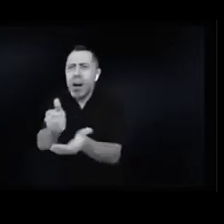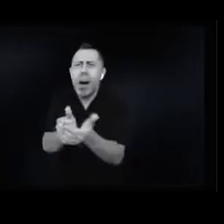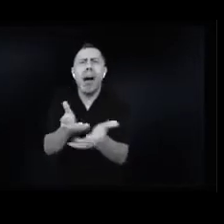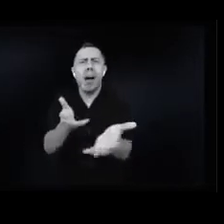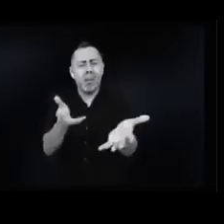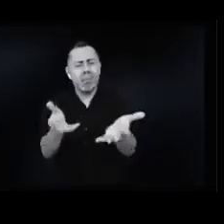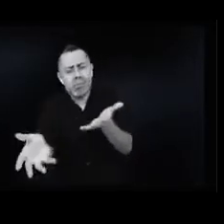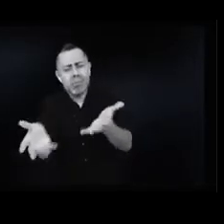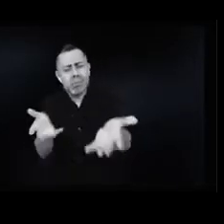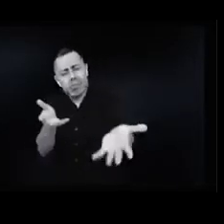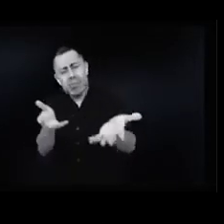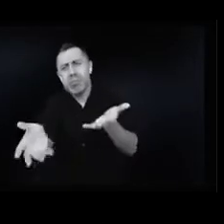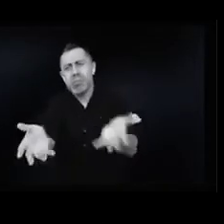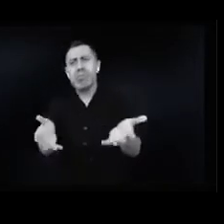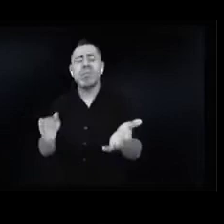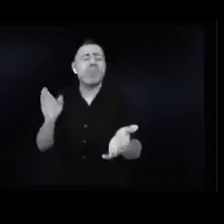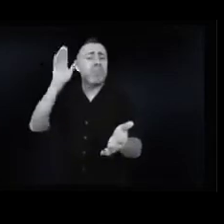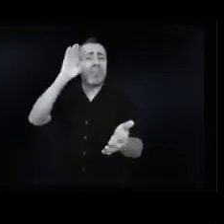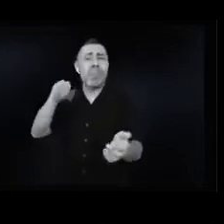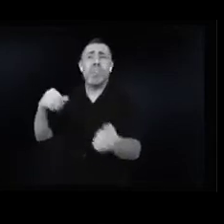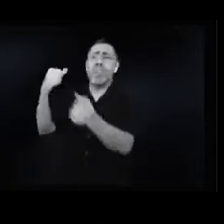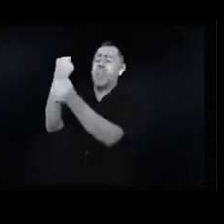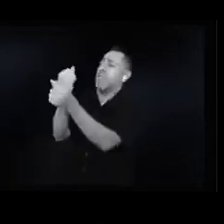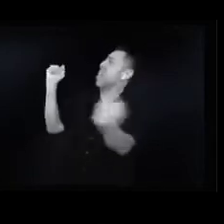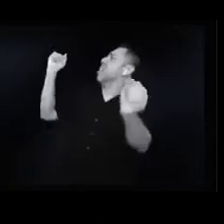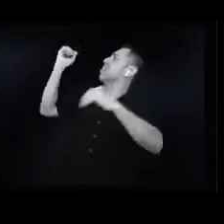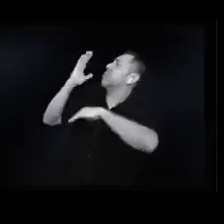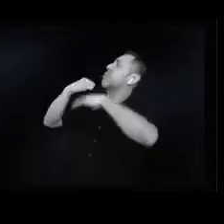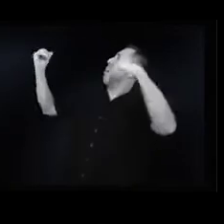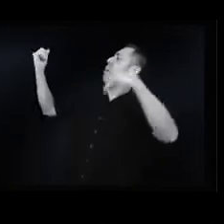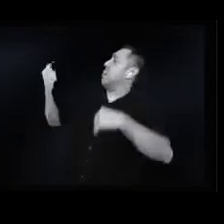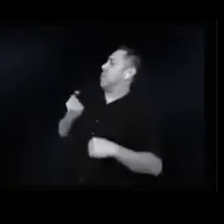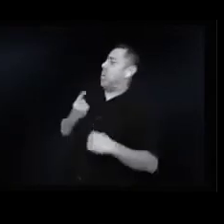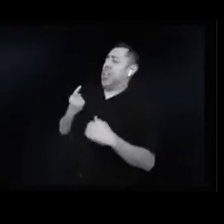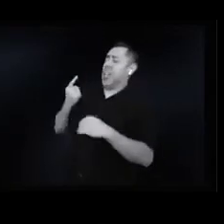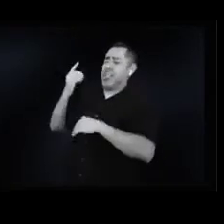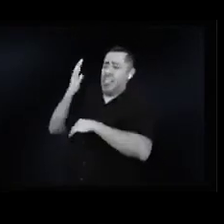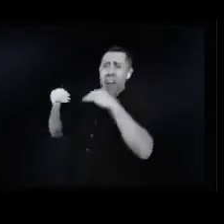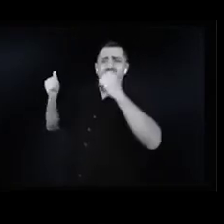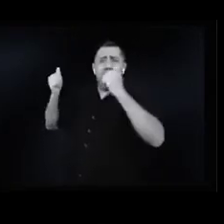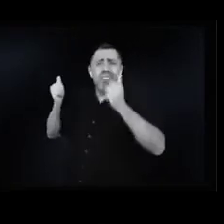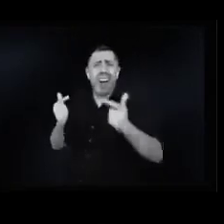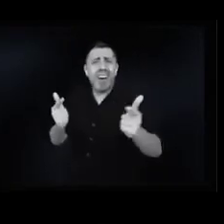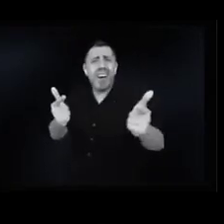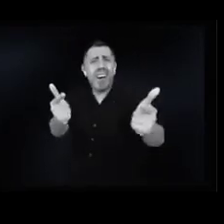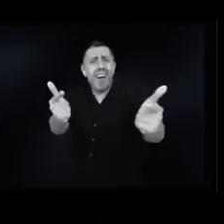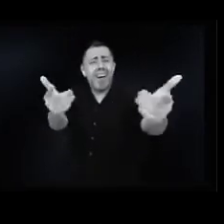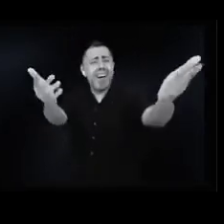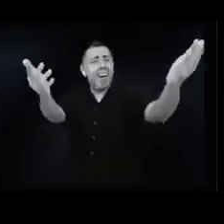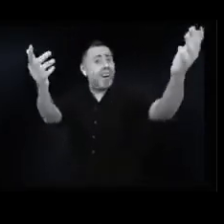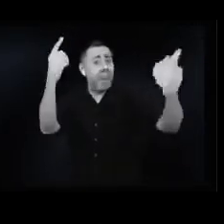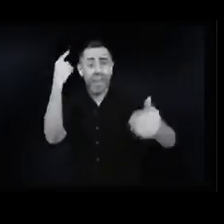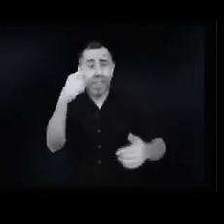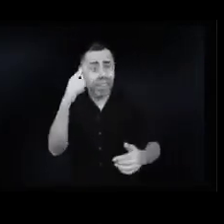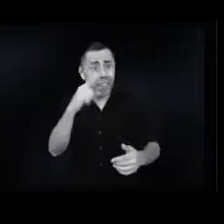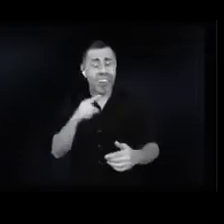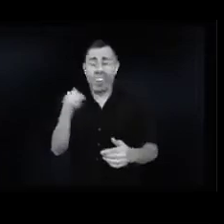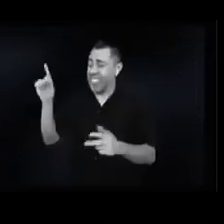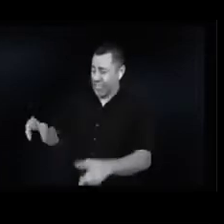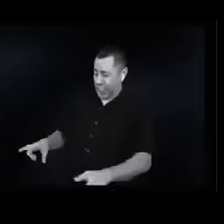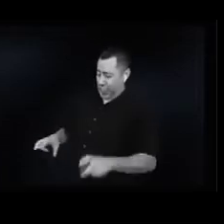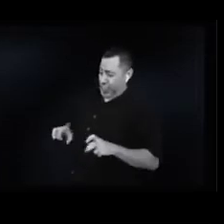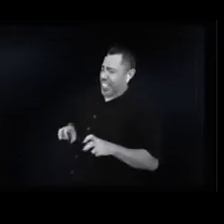all. So we'll stand so we may fall. Stand